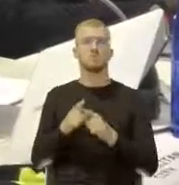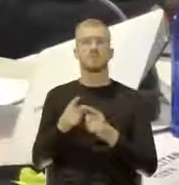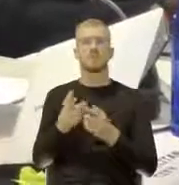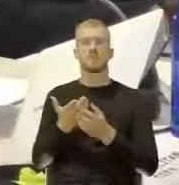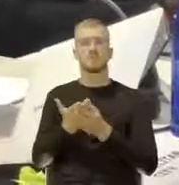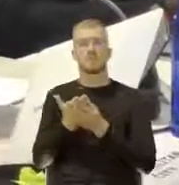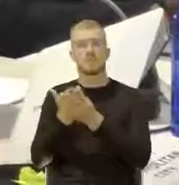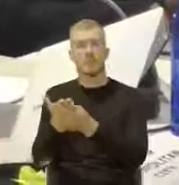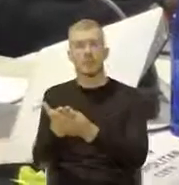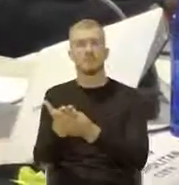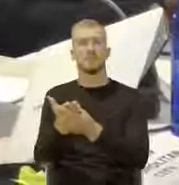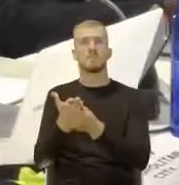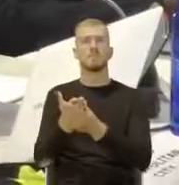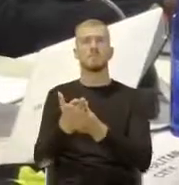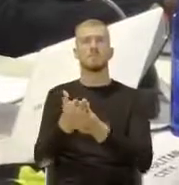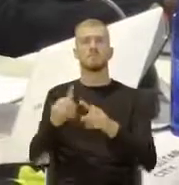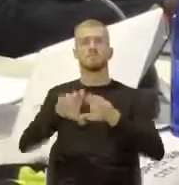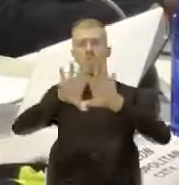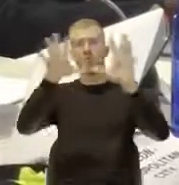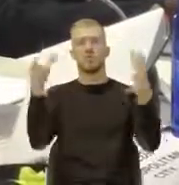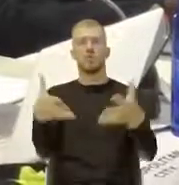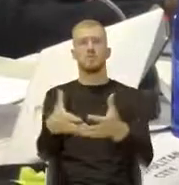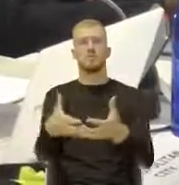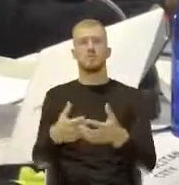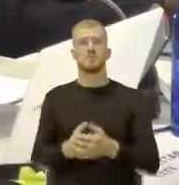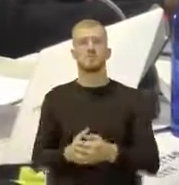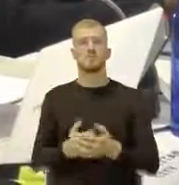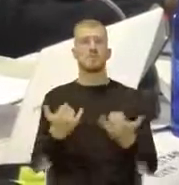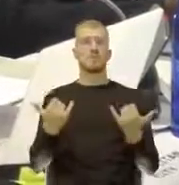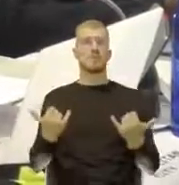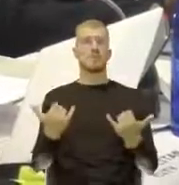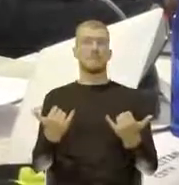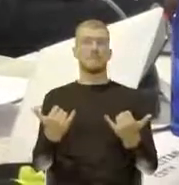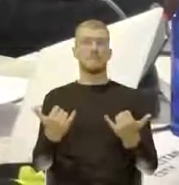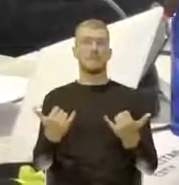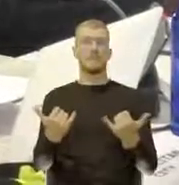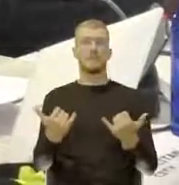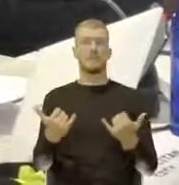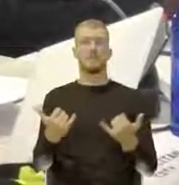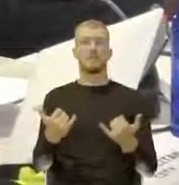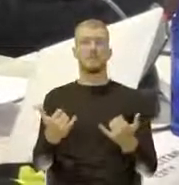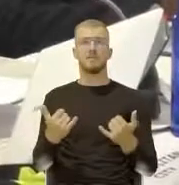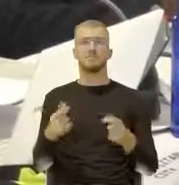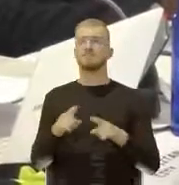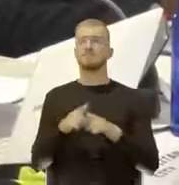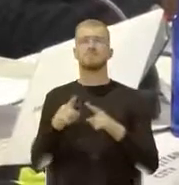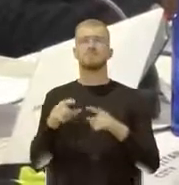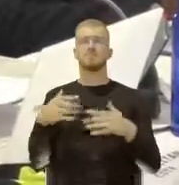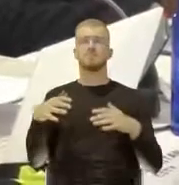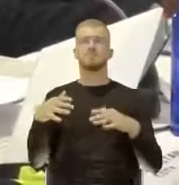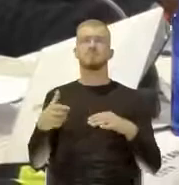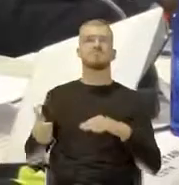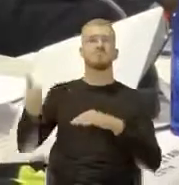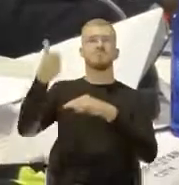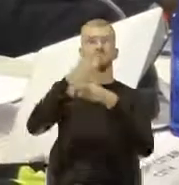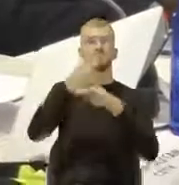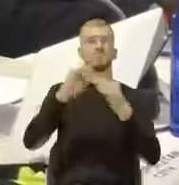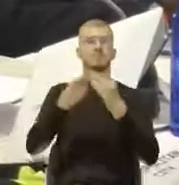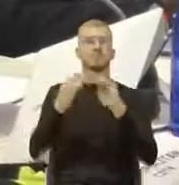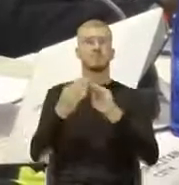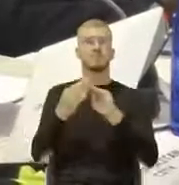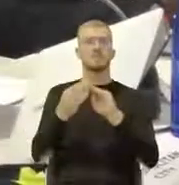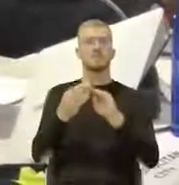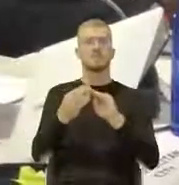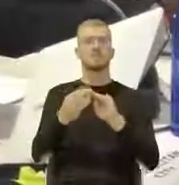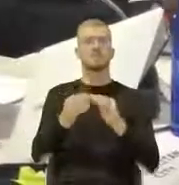Nowadays, urban leaders are required to tackle a long list of challenges. To mention only a